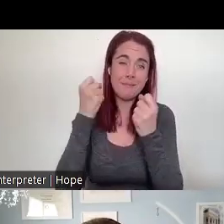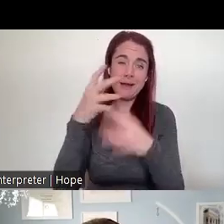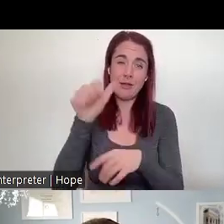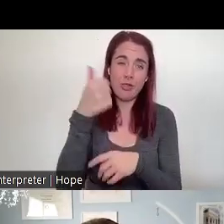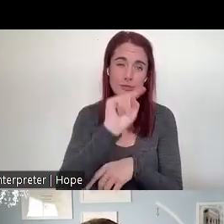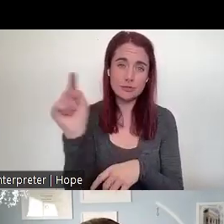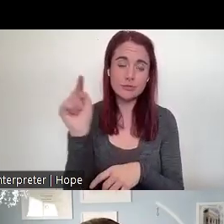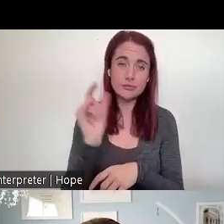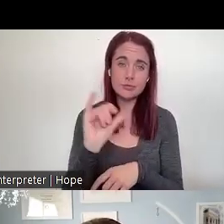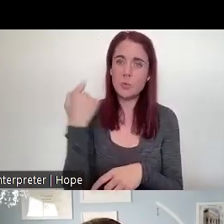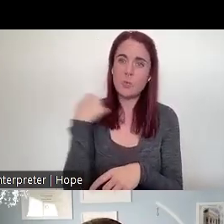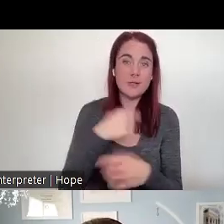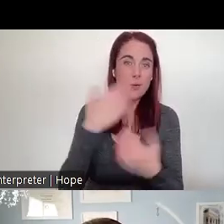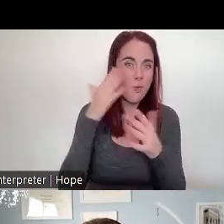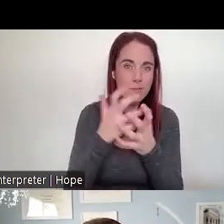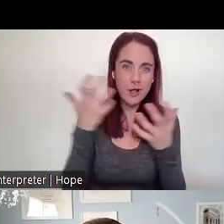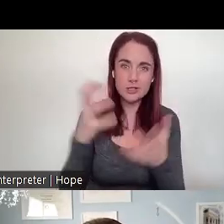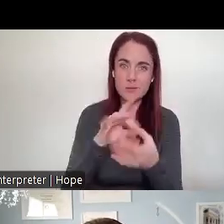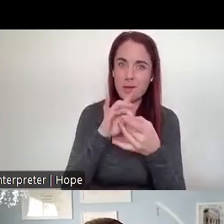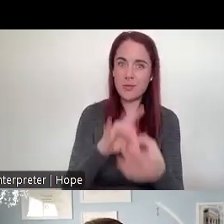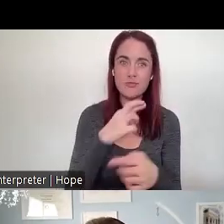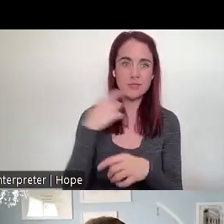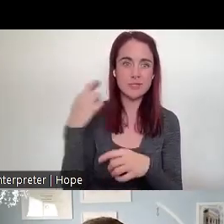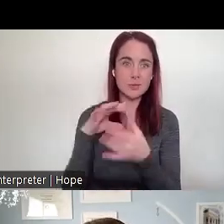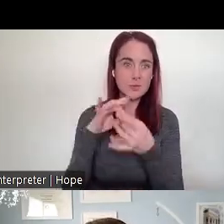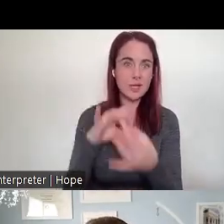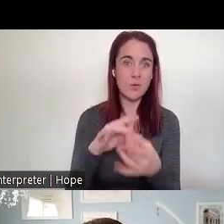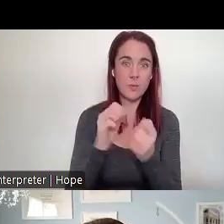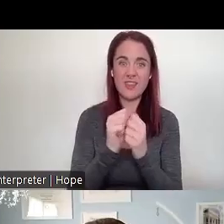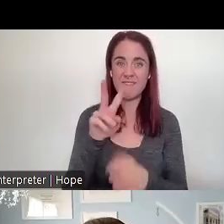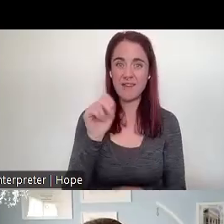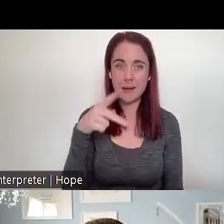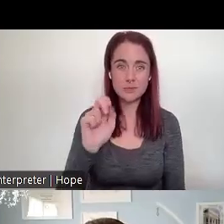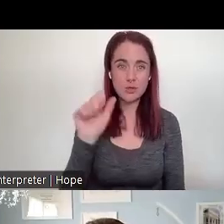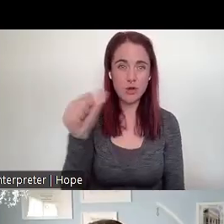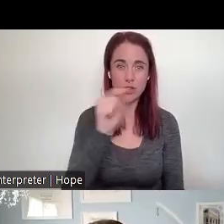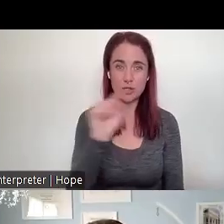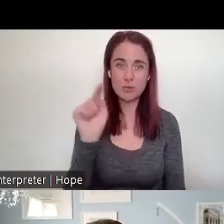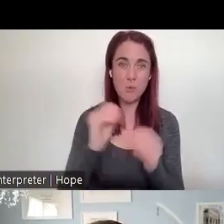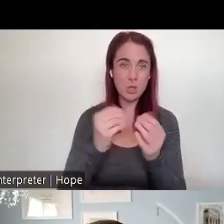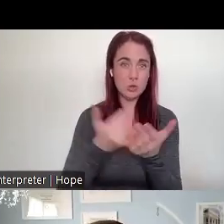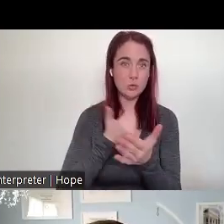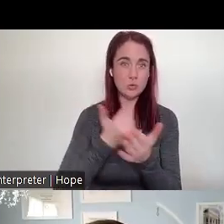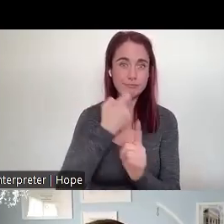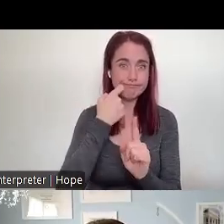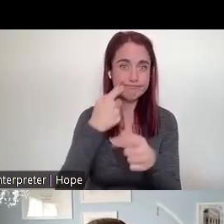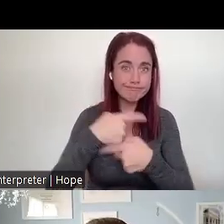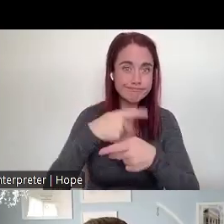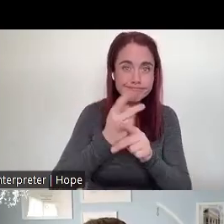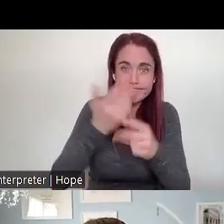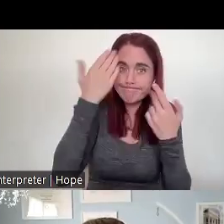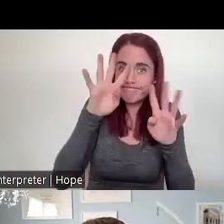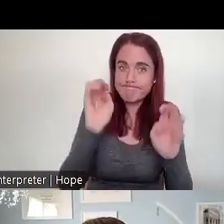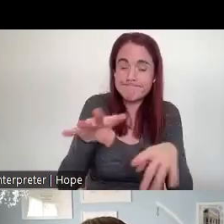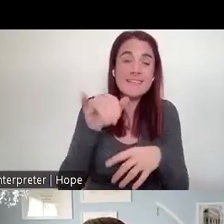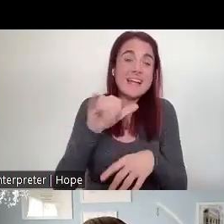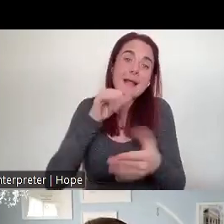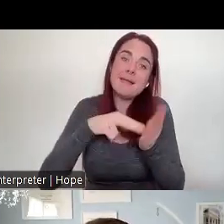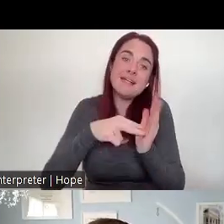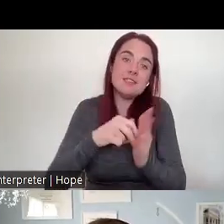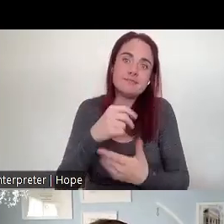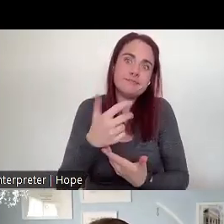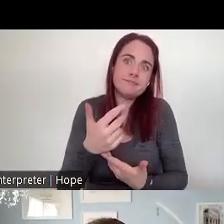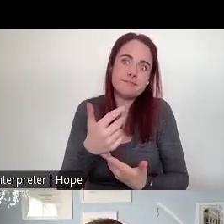really know too much about the risk associated with vapes and other sort of newer products, and that doesn't mean they don't come